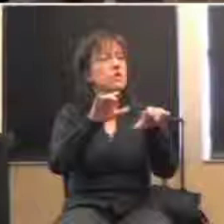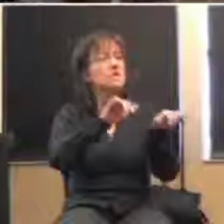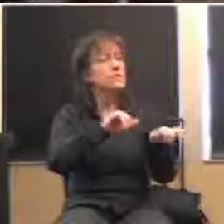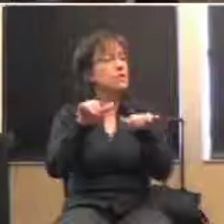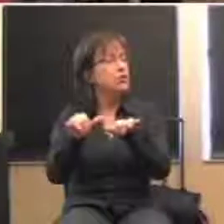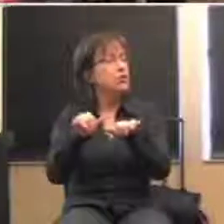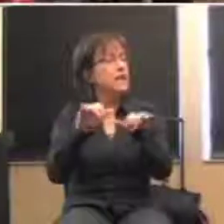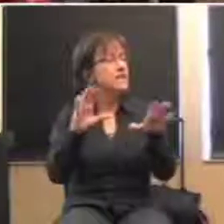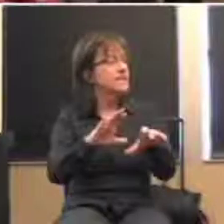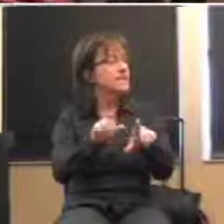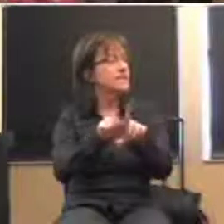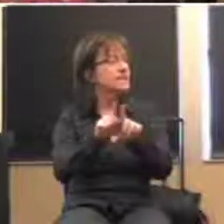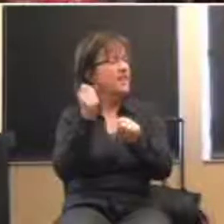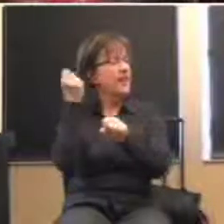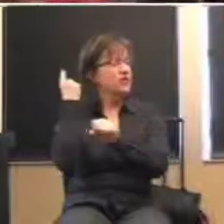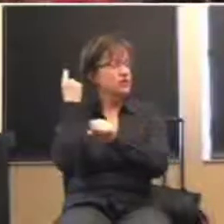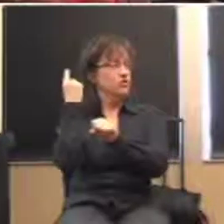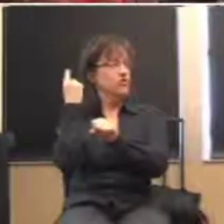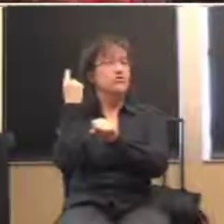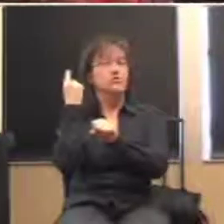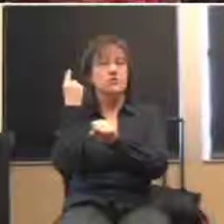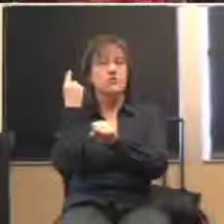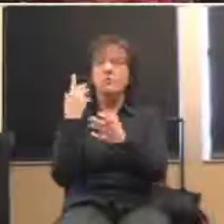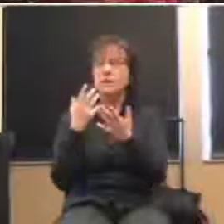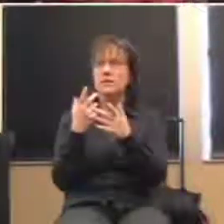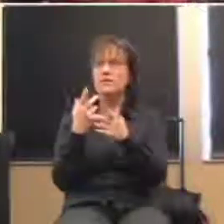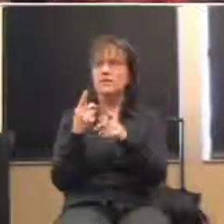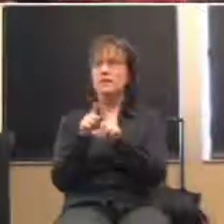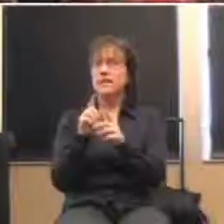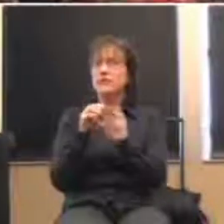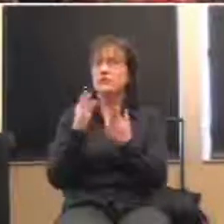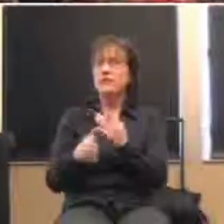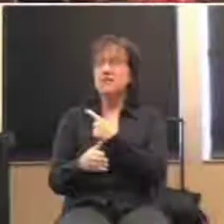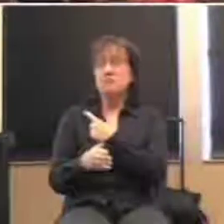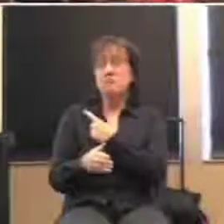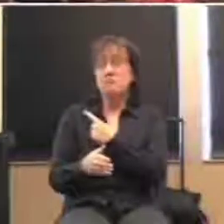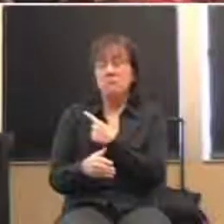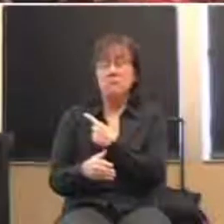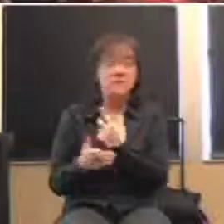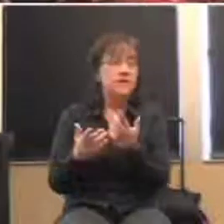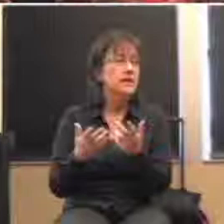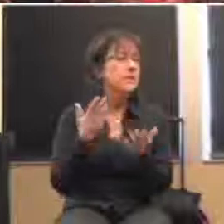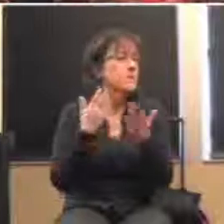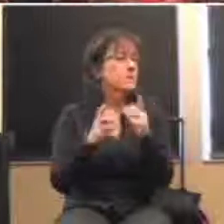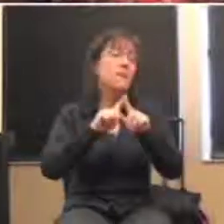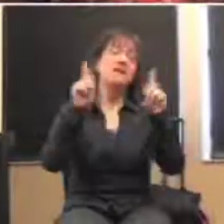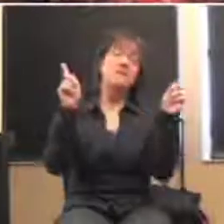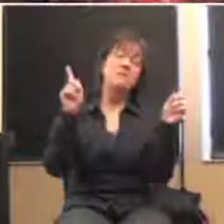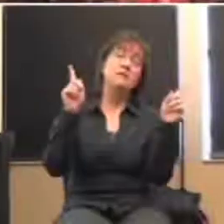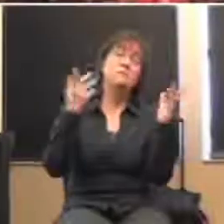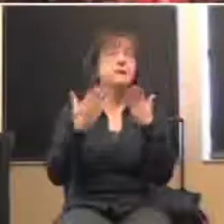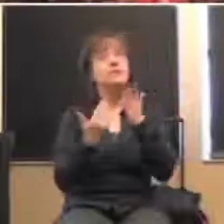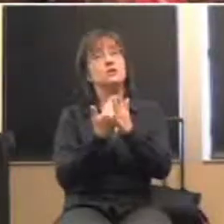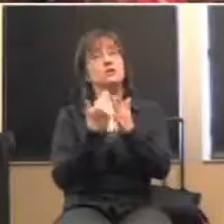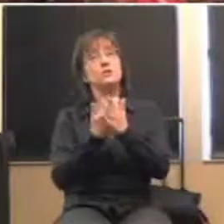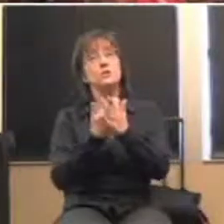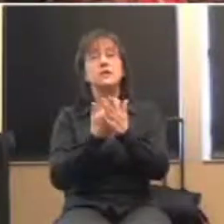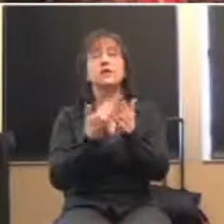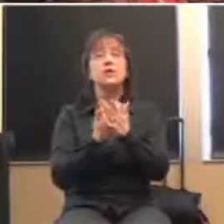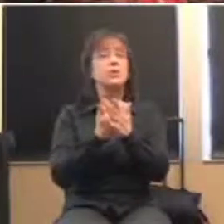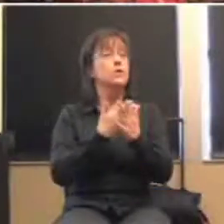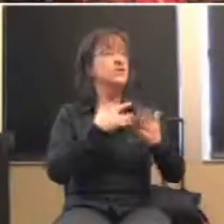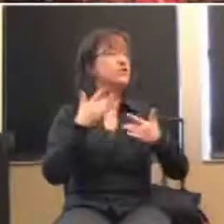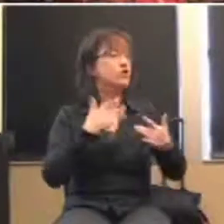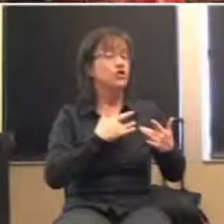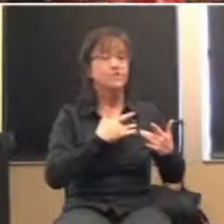to what we did last year. This may be the same student. This may be a different student, a new